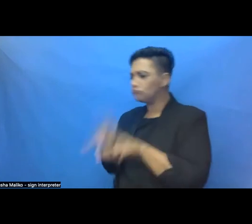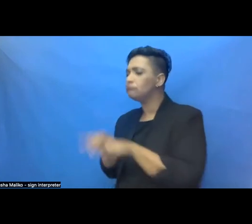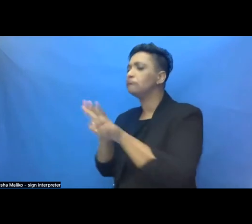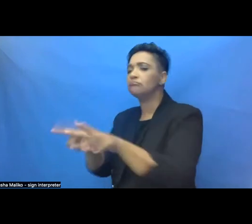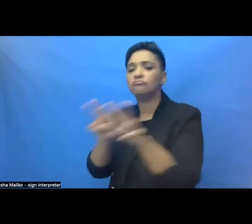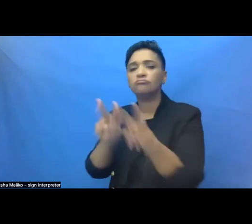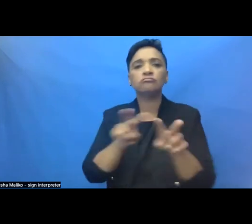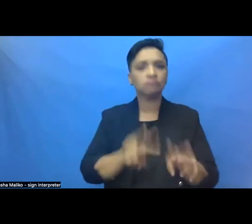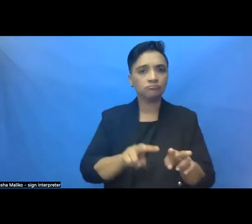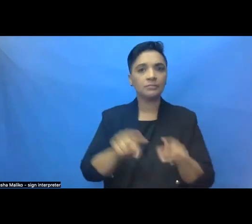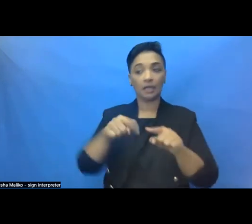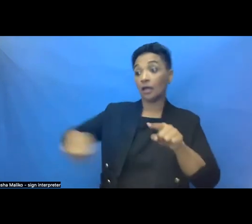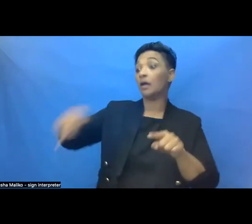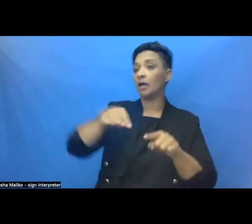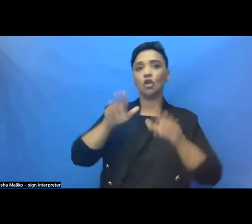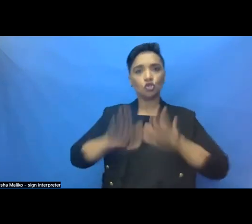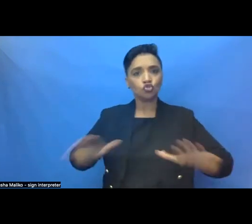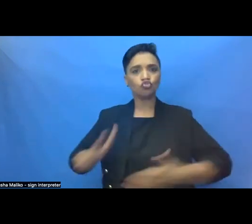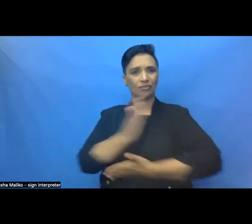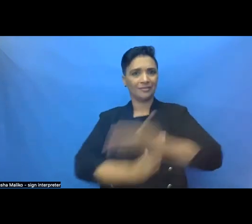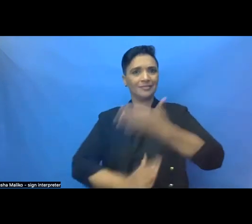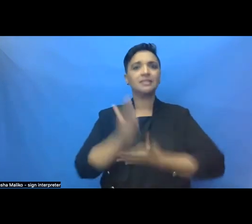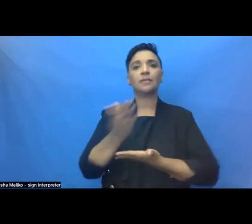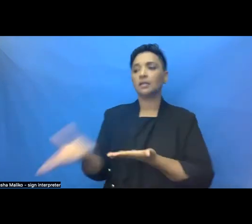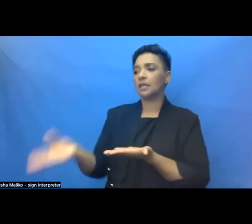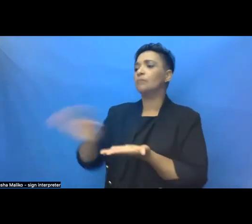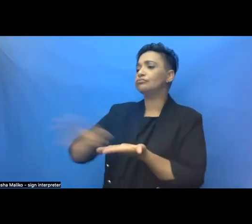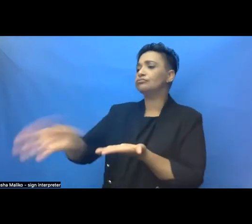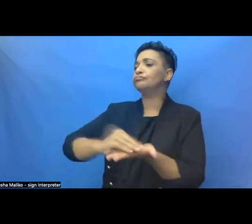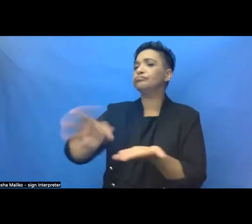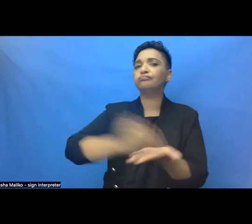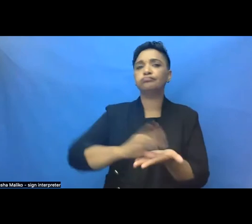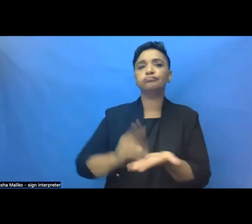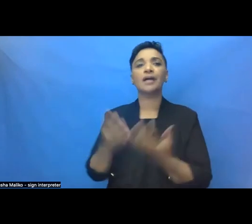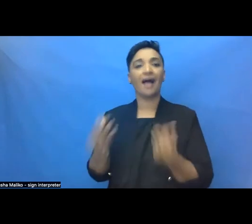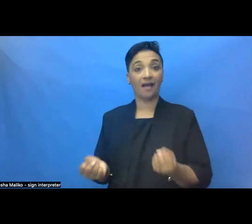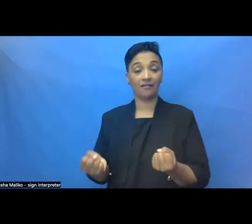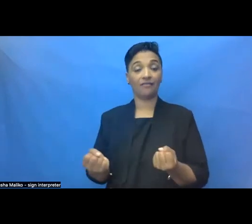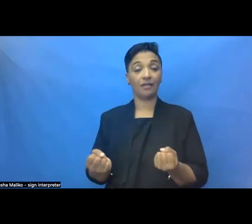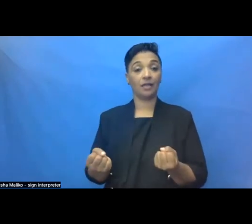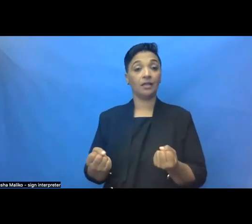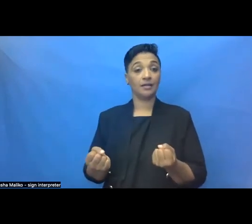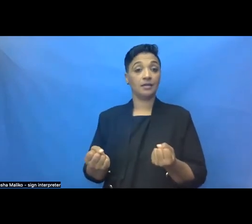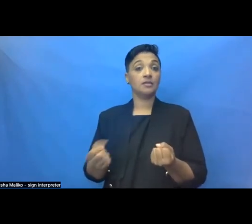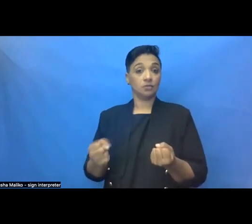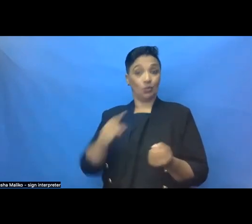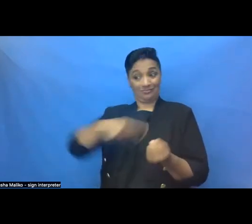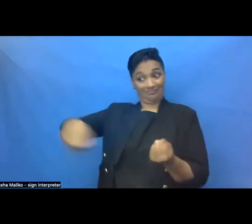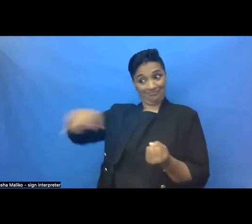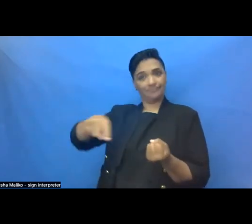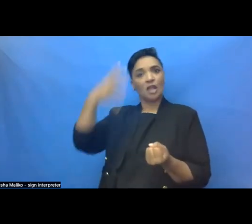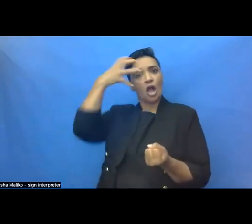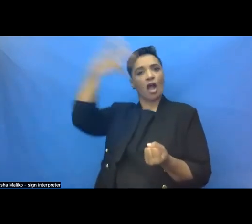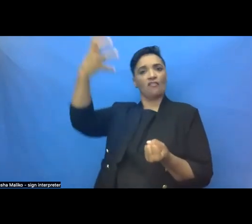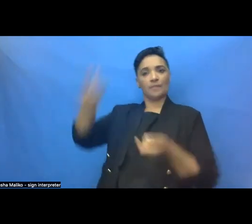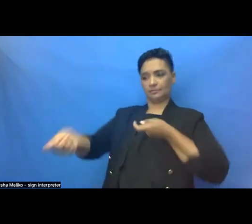institutions that have children with disabilities in that region. So all the institutions that are government run in the